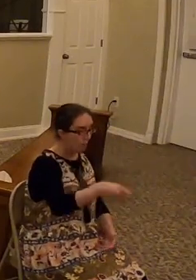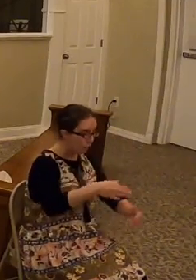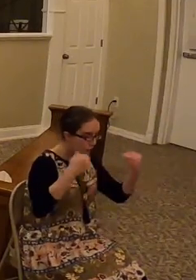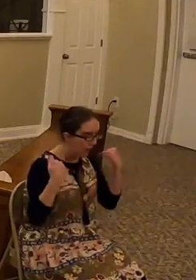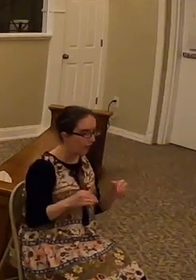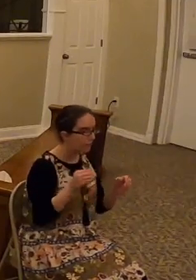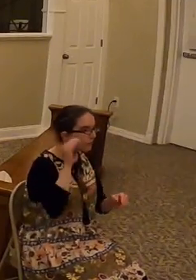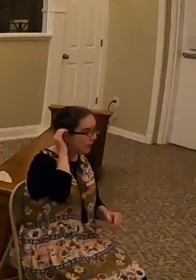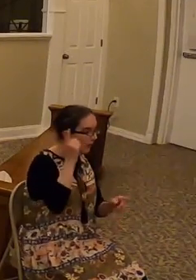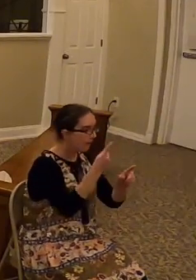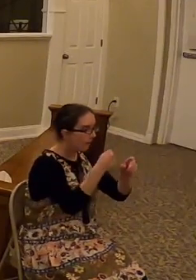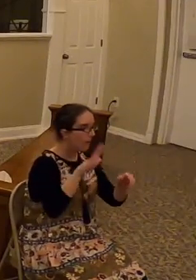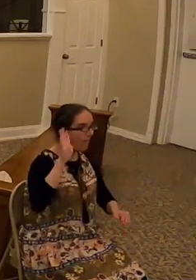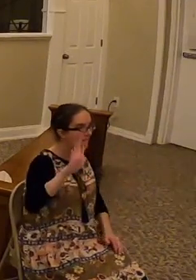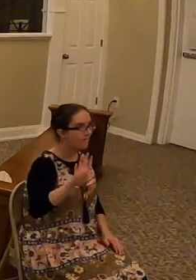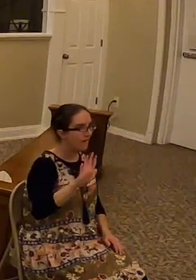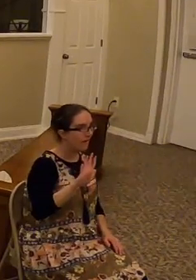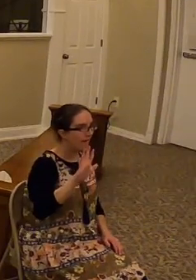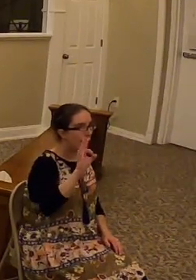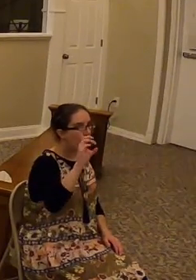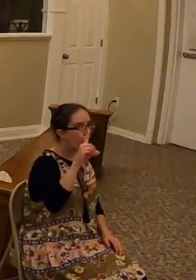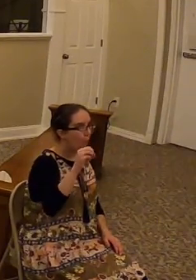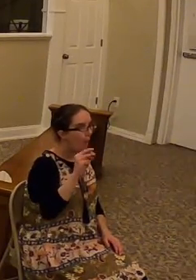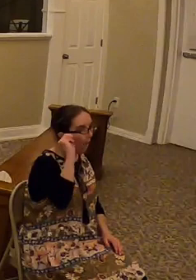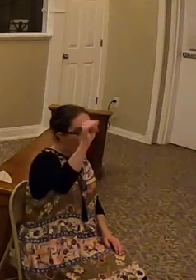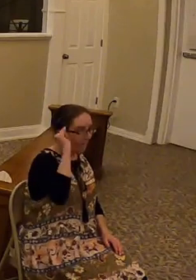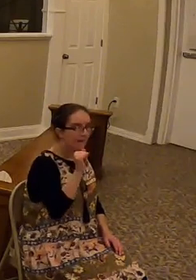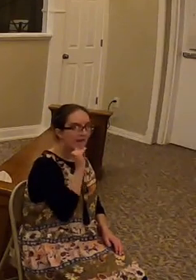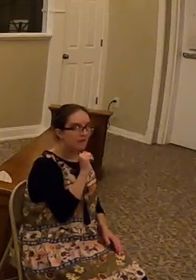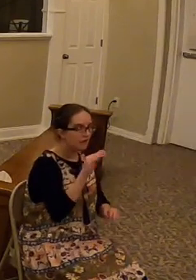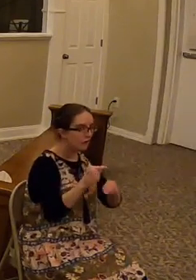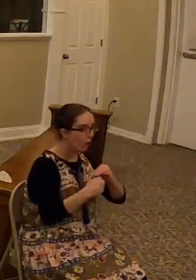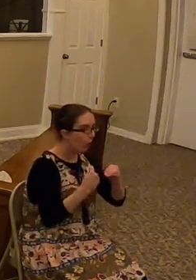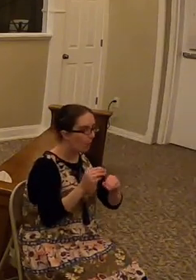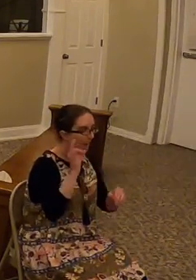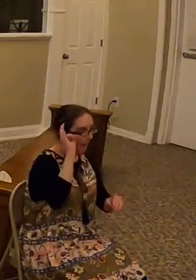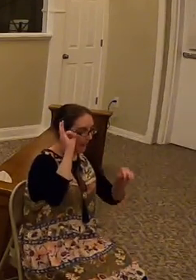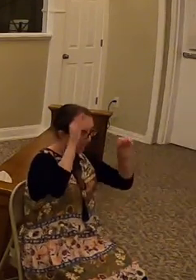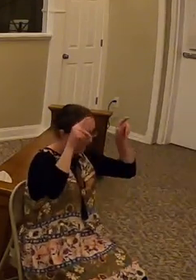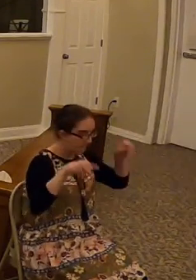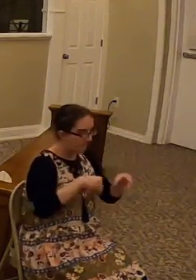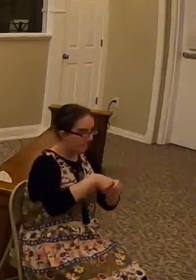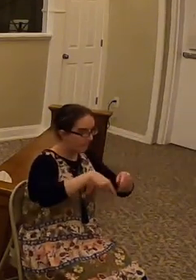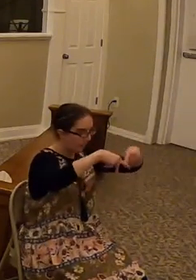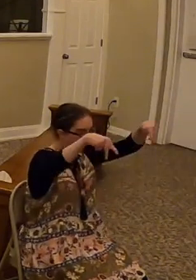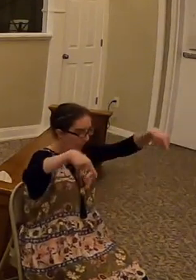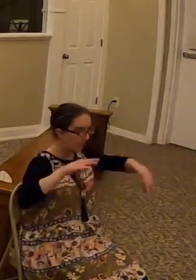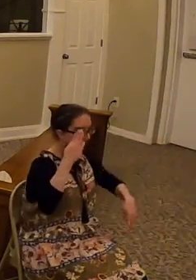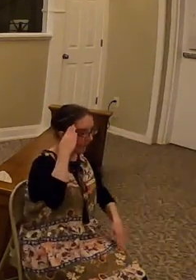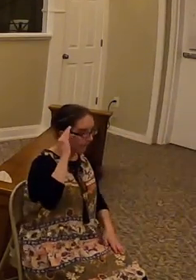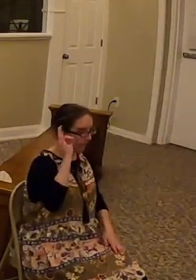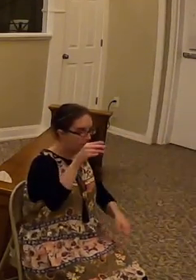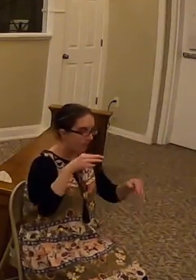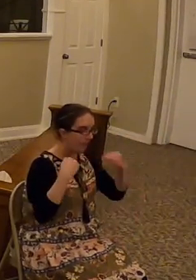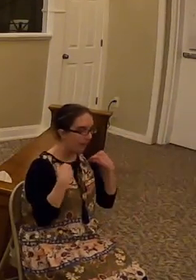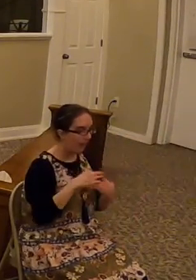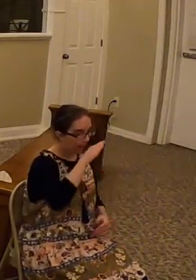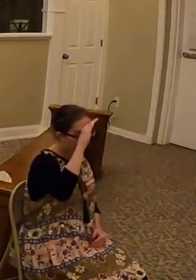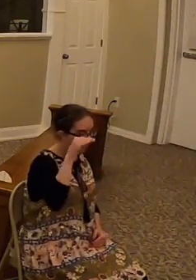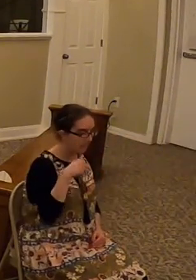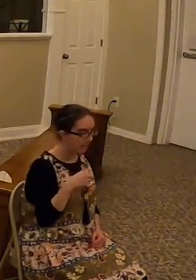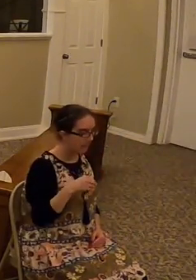you have to hear from the fivefold ministry. It's not all about the pastor in the pulpit. I know pastors that don't ever have